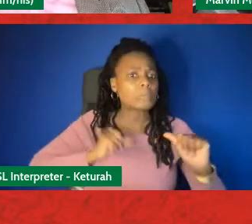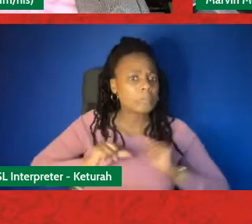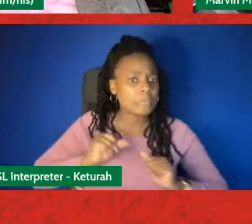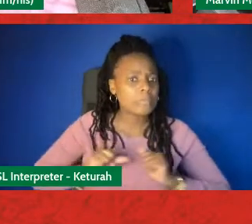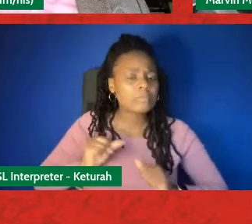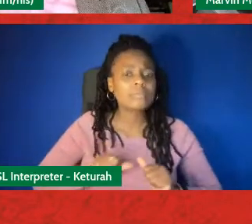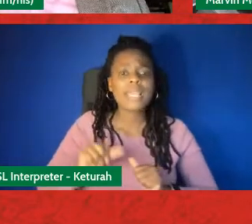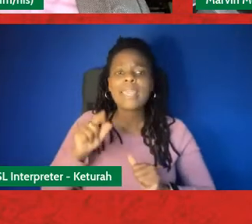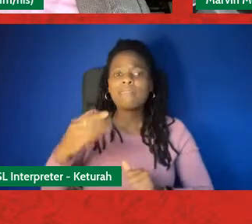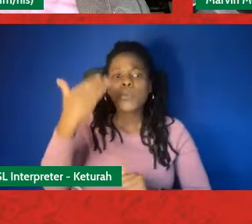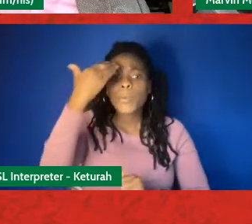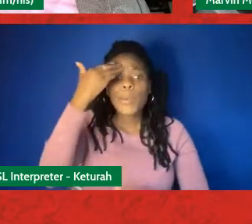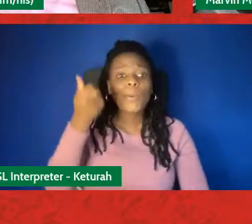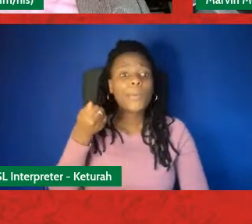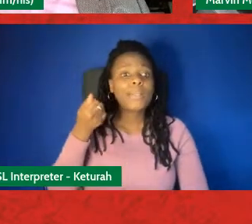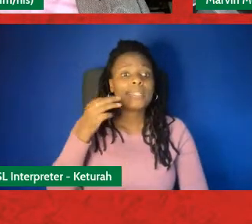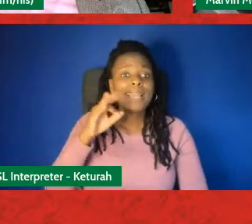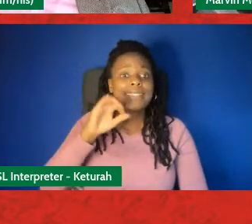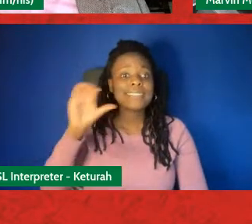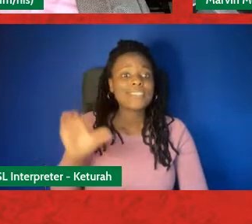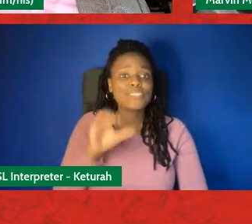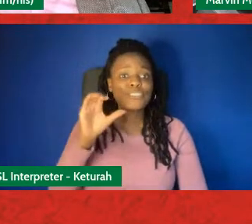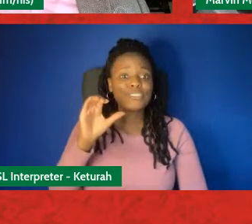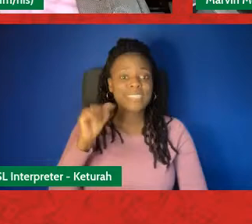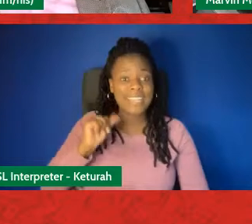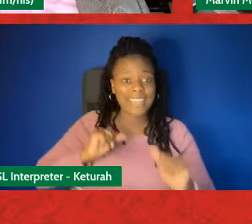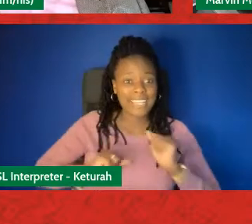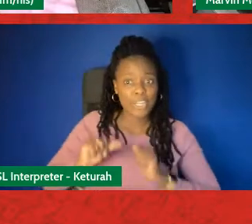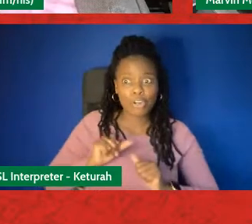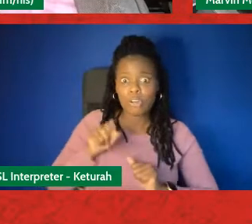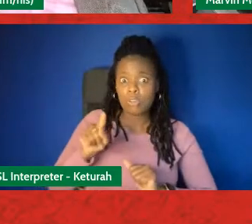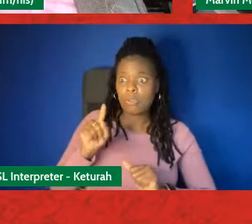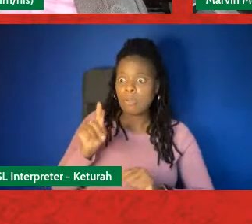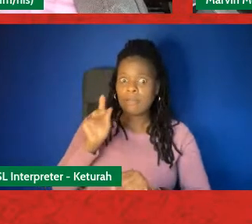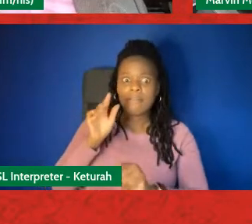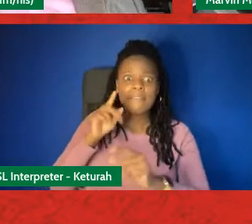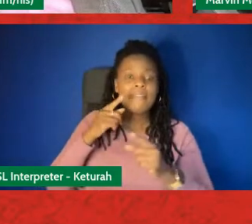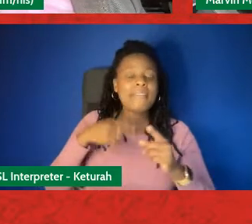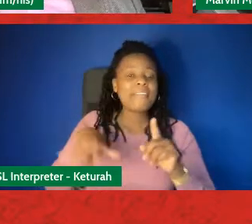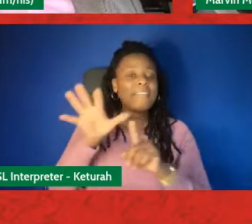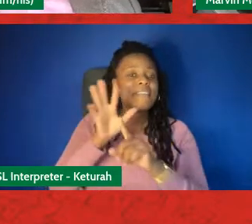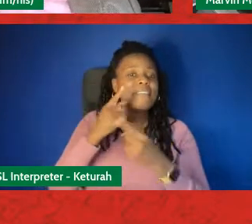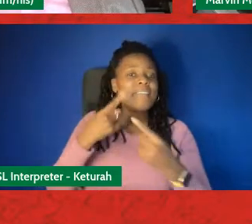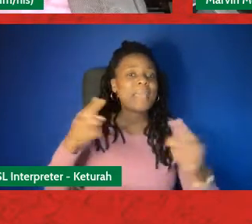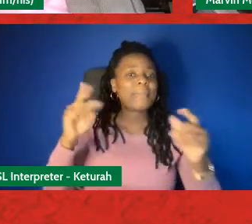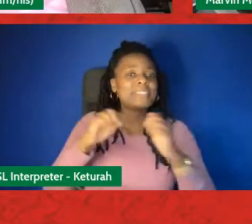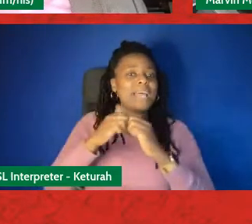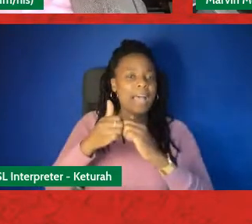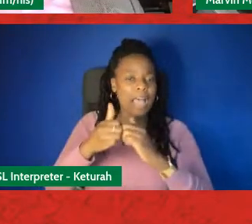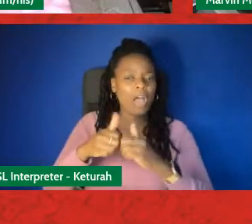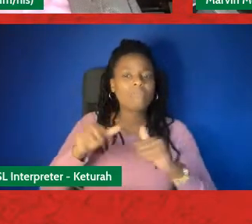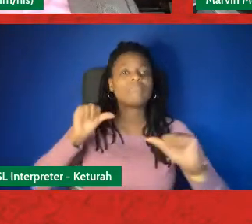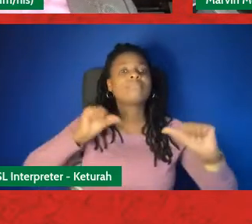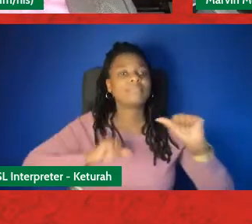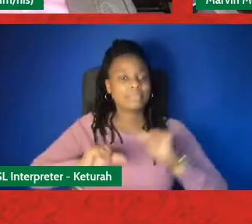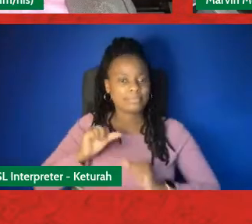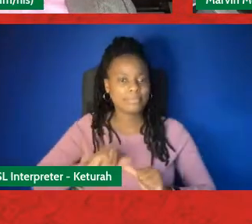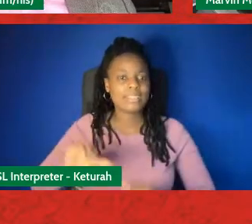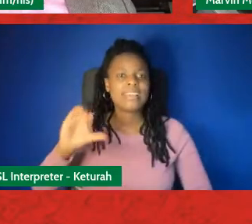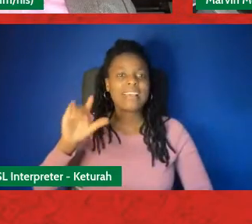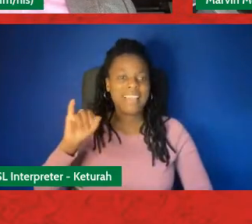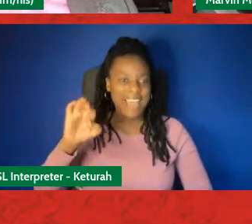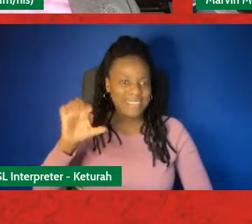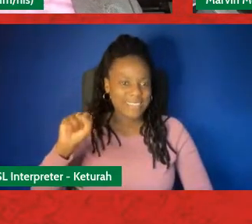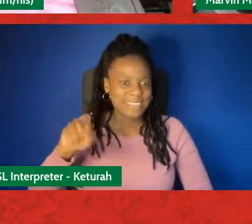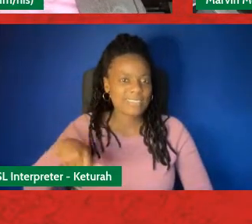early 19th century theater, the way you made a name for yourself is by doing the stage heroes, by doing the classics, by doing the Shakespeare, right. by doing that